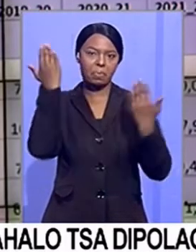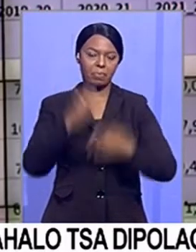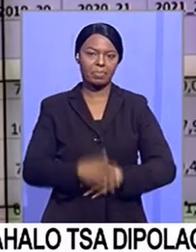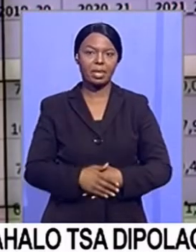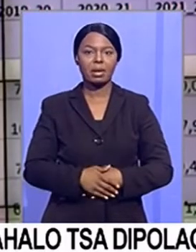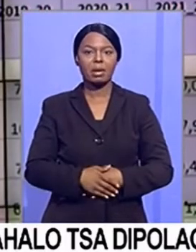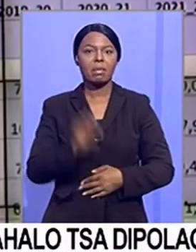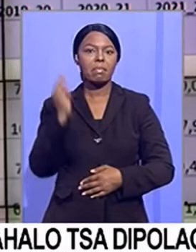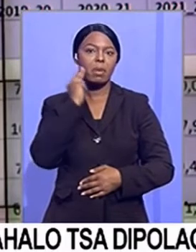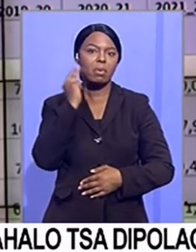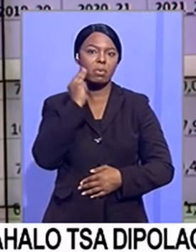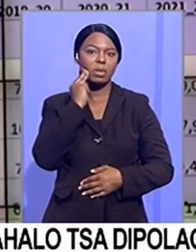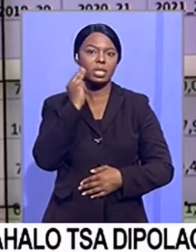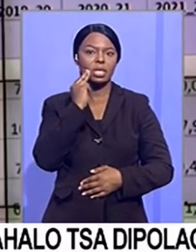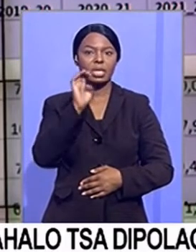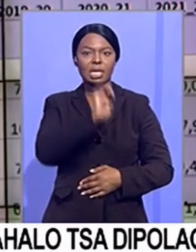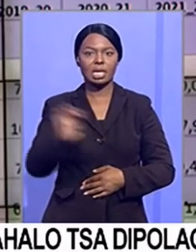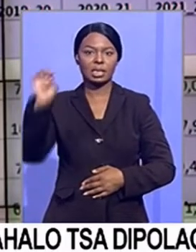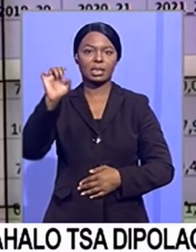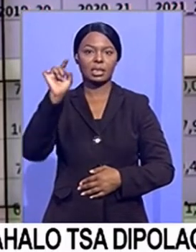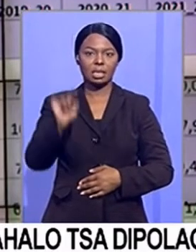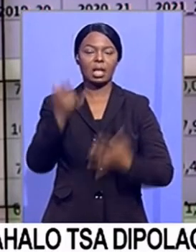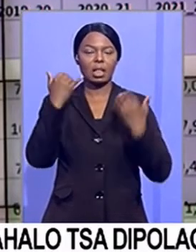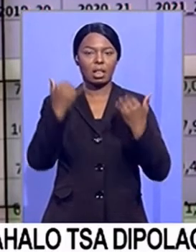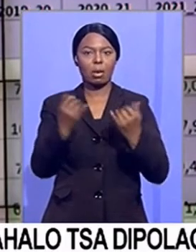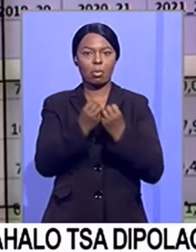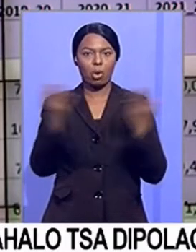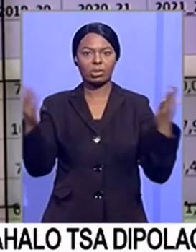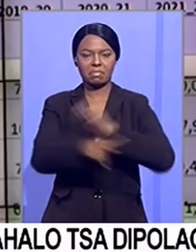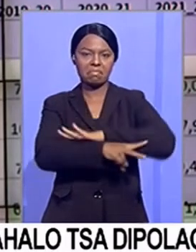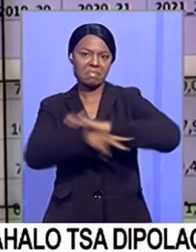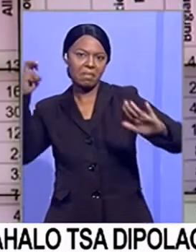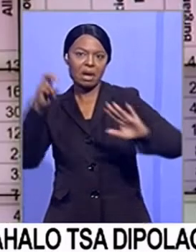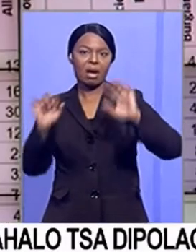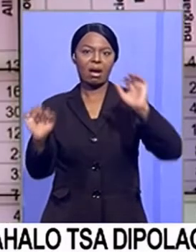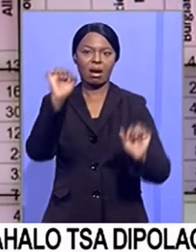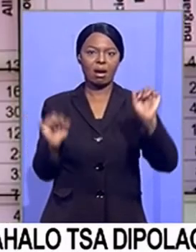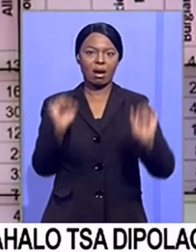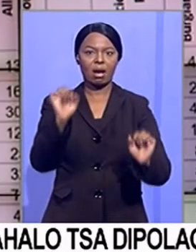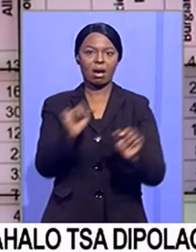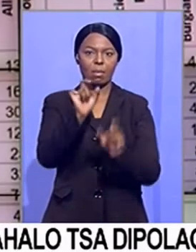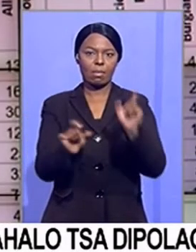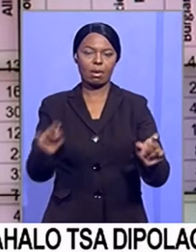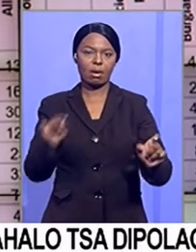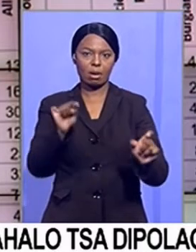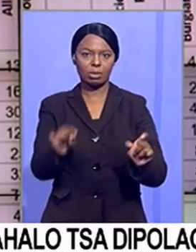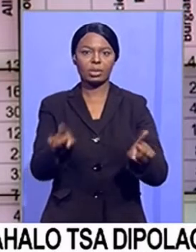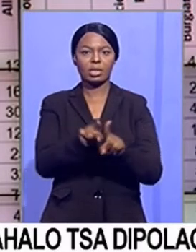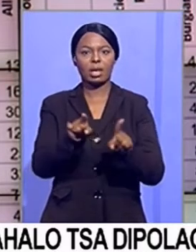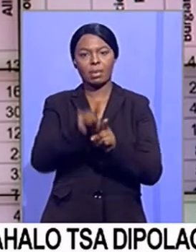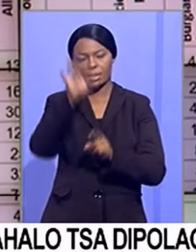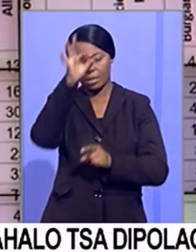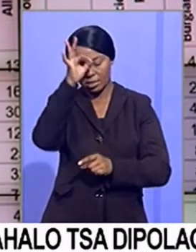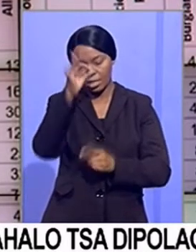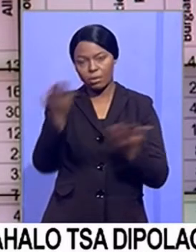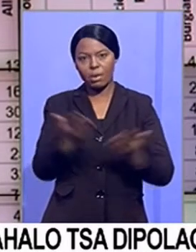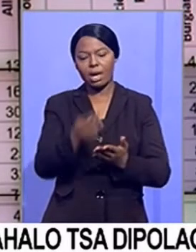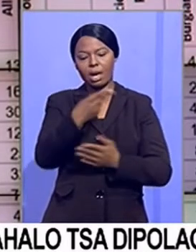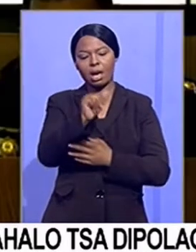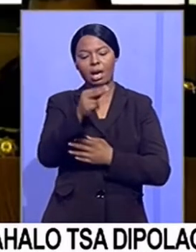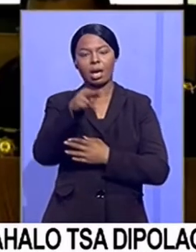mo Gauteng se itemogetse dikgetse tse di kwa godimo tsa go tsewa ga dijanaga ka dikgoka e latelwa ke station sa Harare kwa kgaolong ya Western